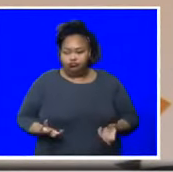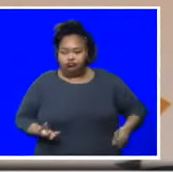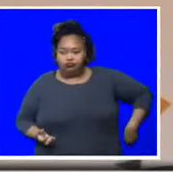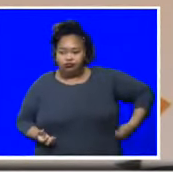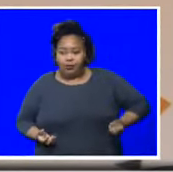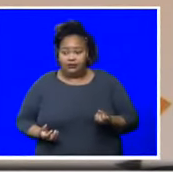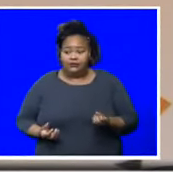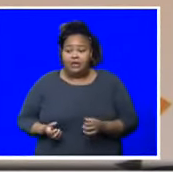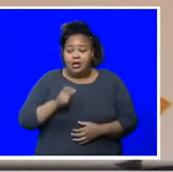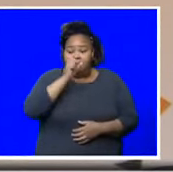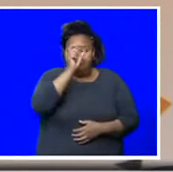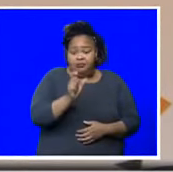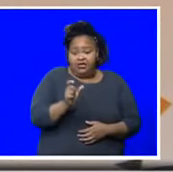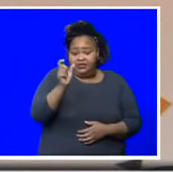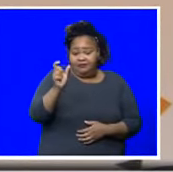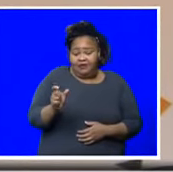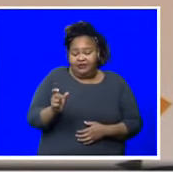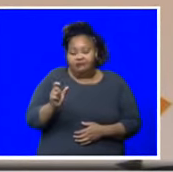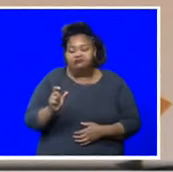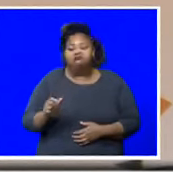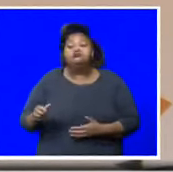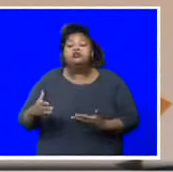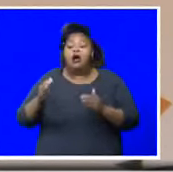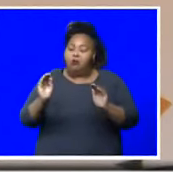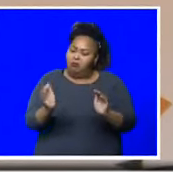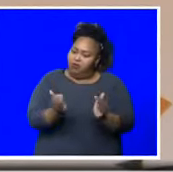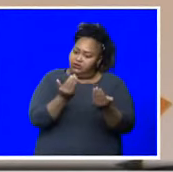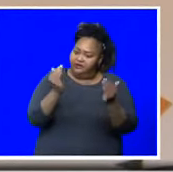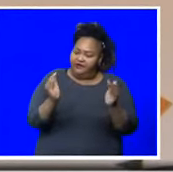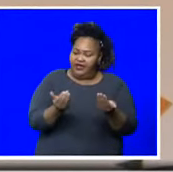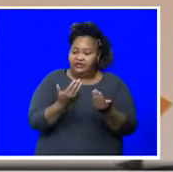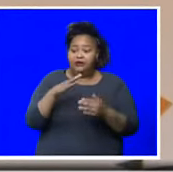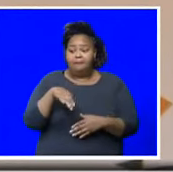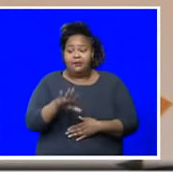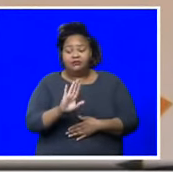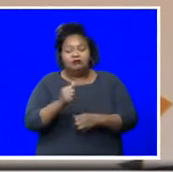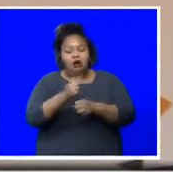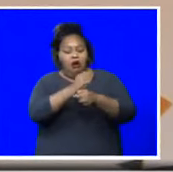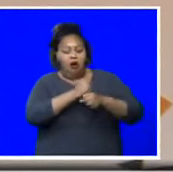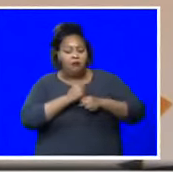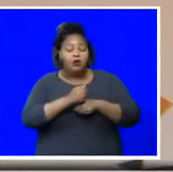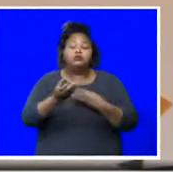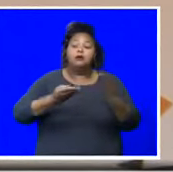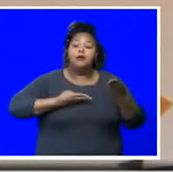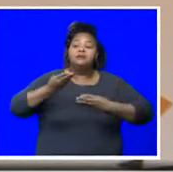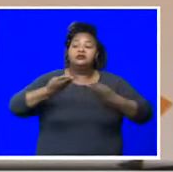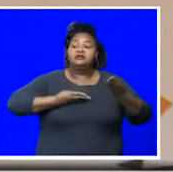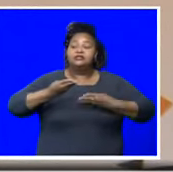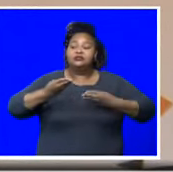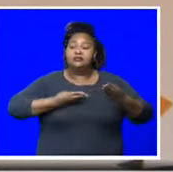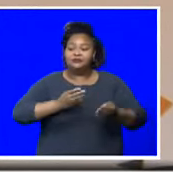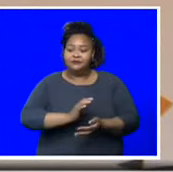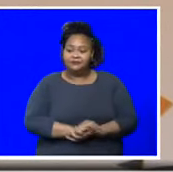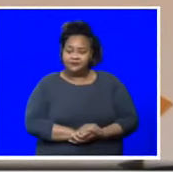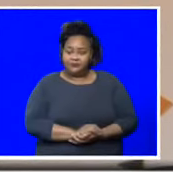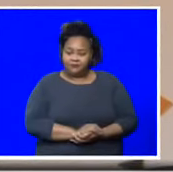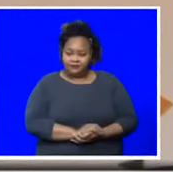another. The future of this country, I dare repeat, is in your hands.